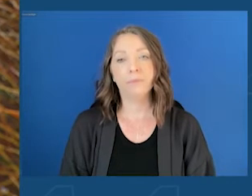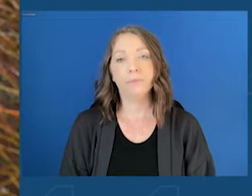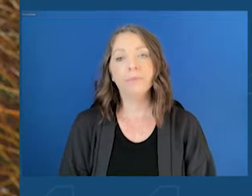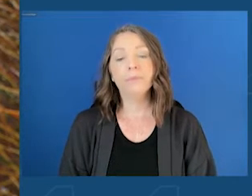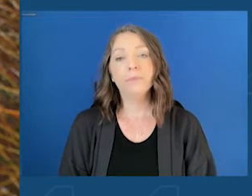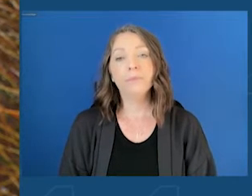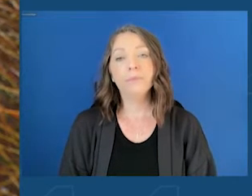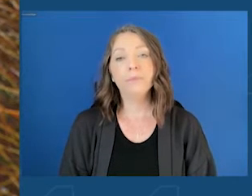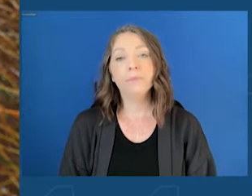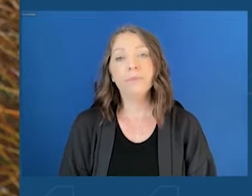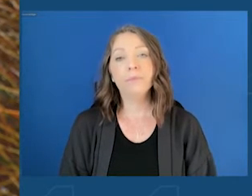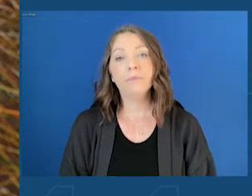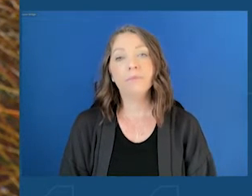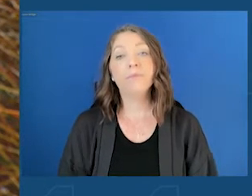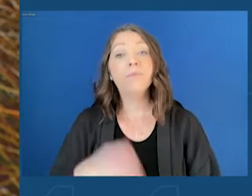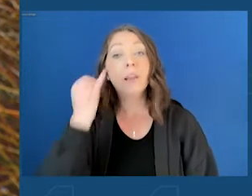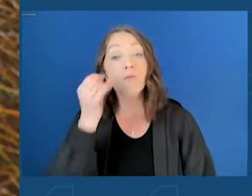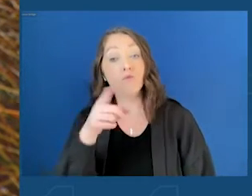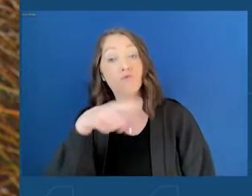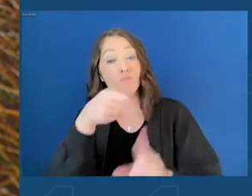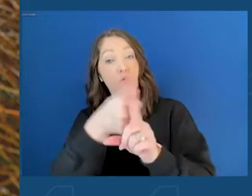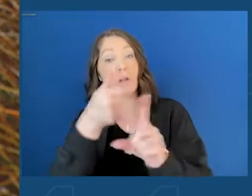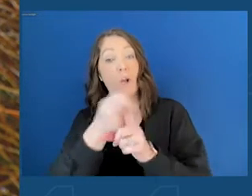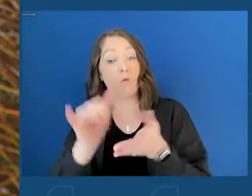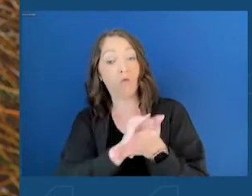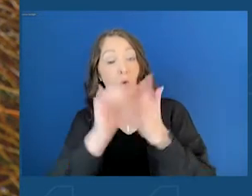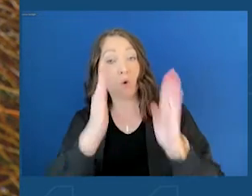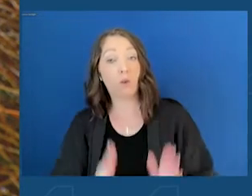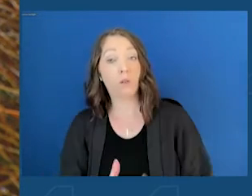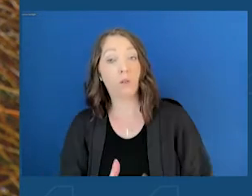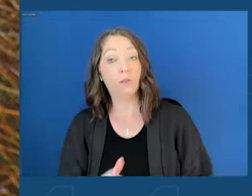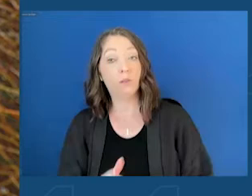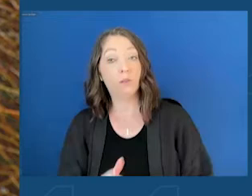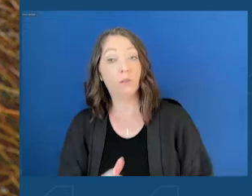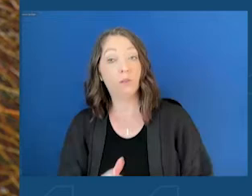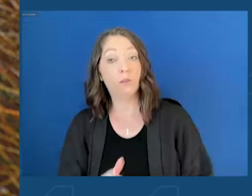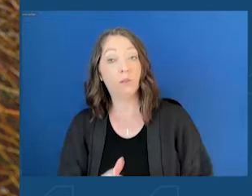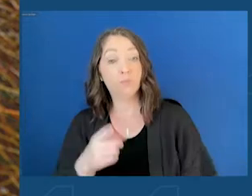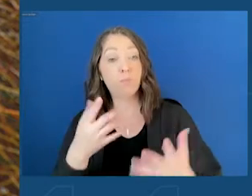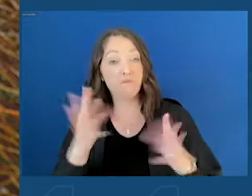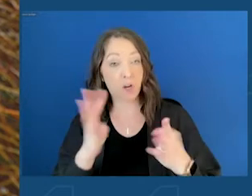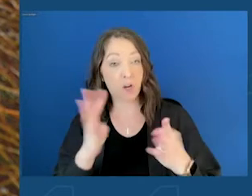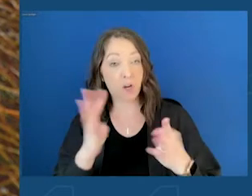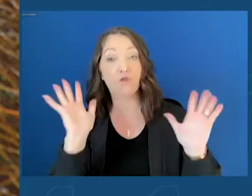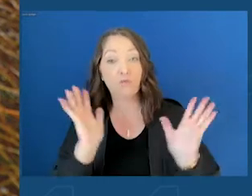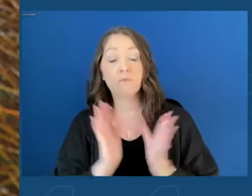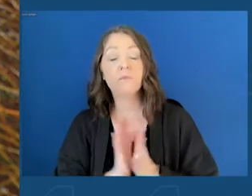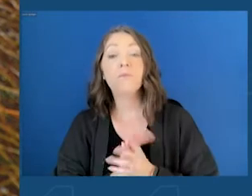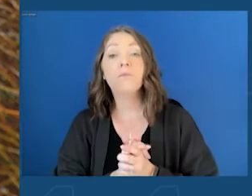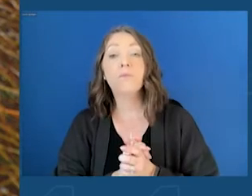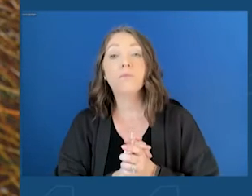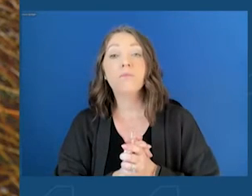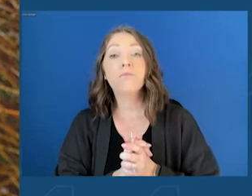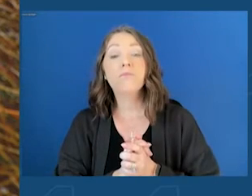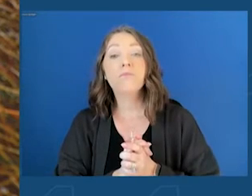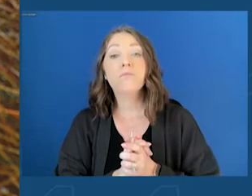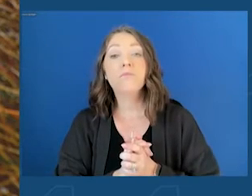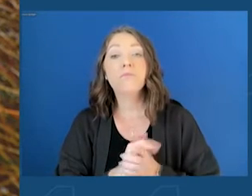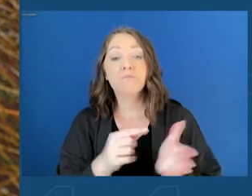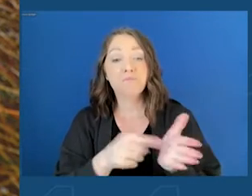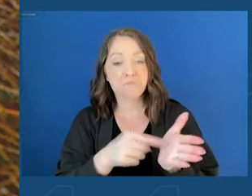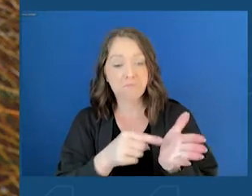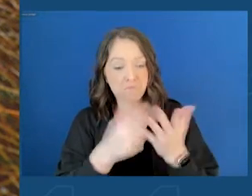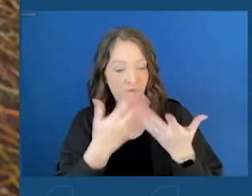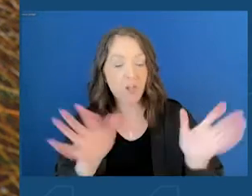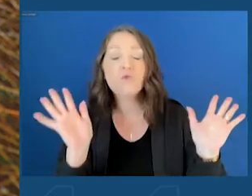If you are a New Yorker who has served their time, who has paid their debt,